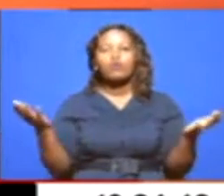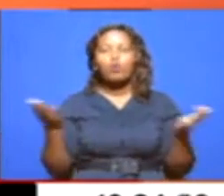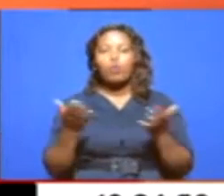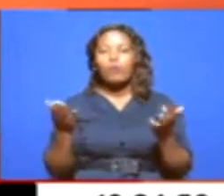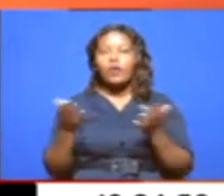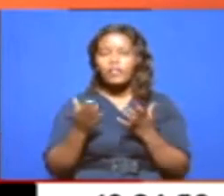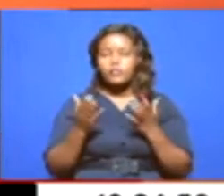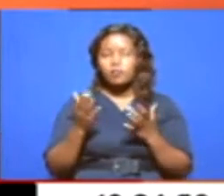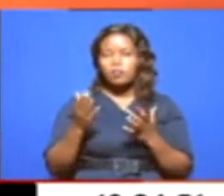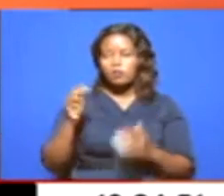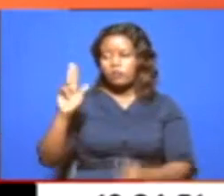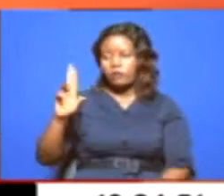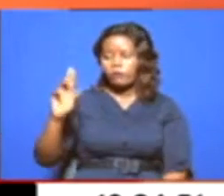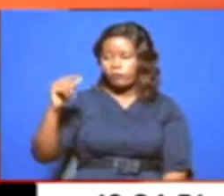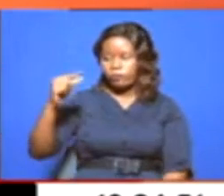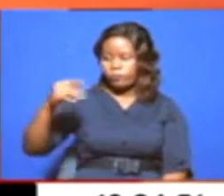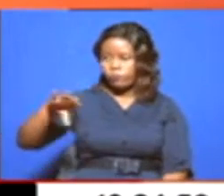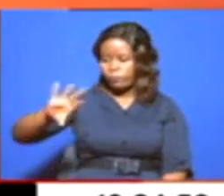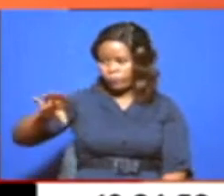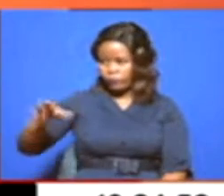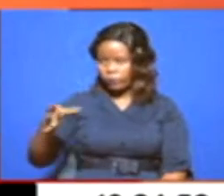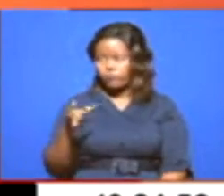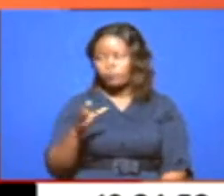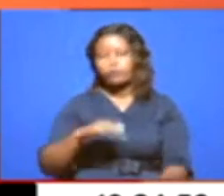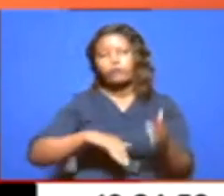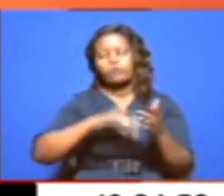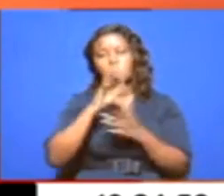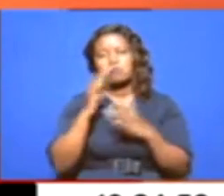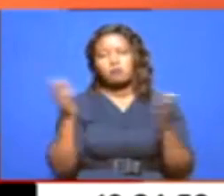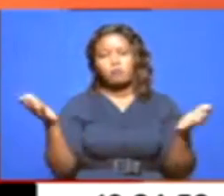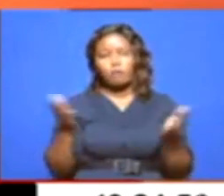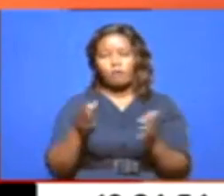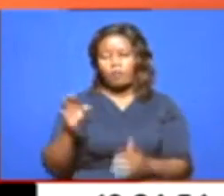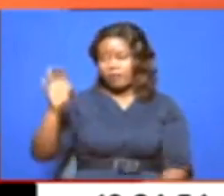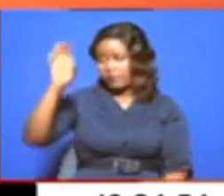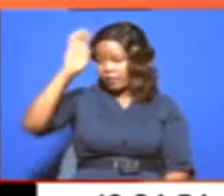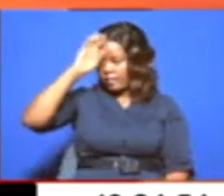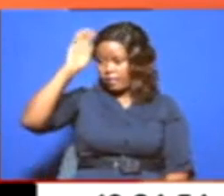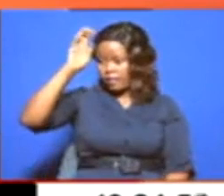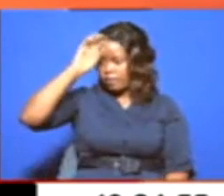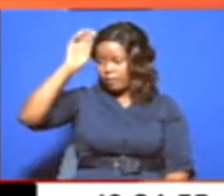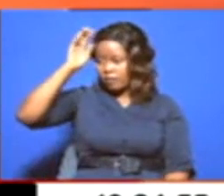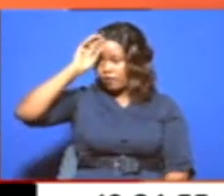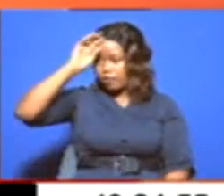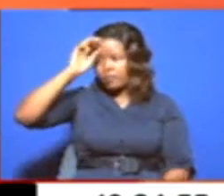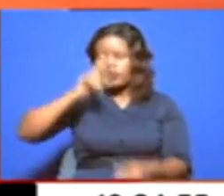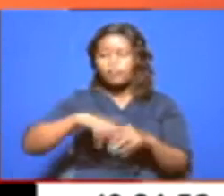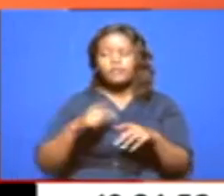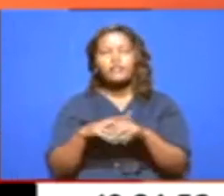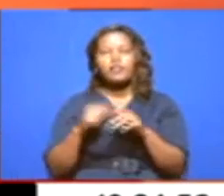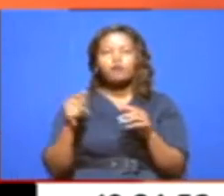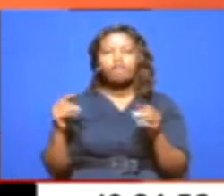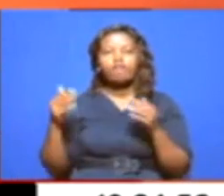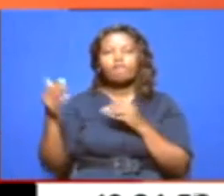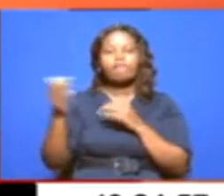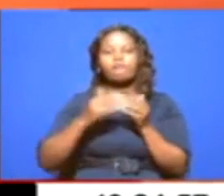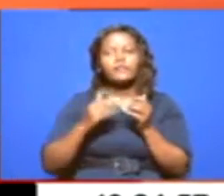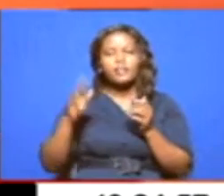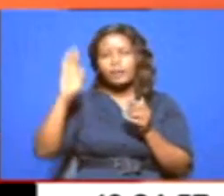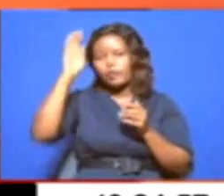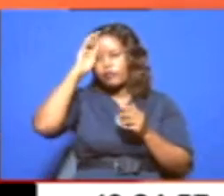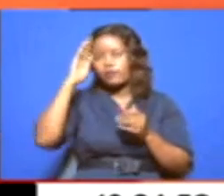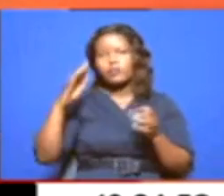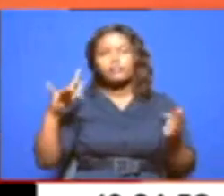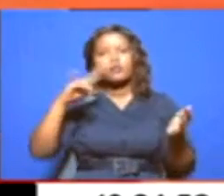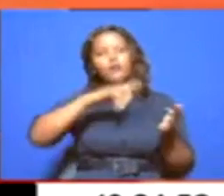Uasin Gishu County. That is just outside of Eldoret as you move towards the Eldoret Airport. We've heard about the elite women. Let's